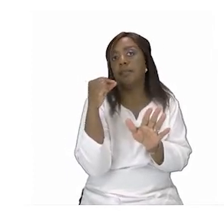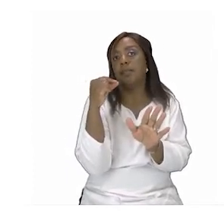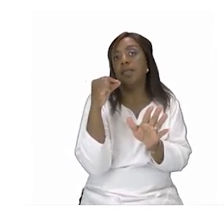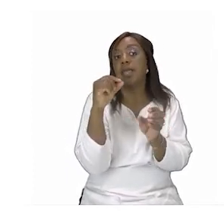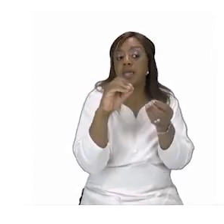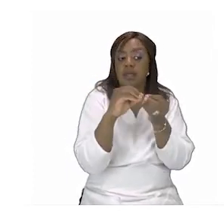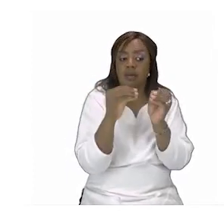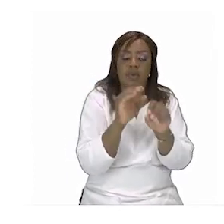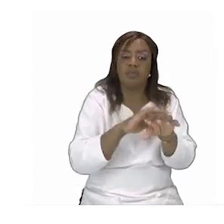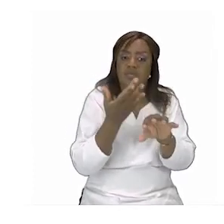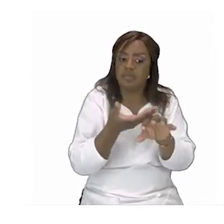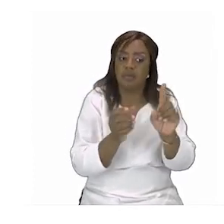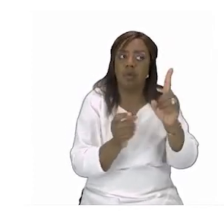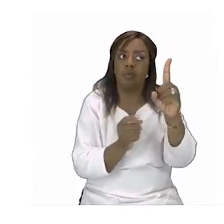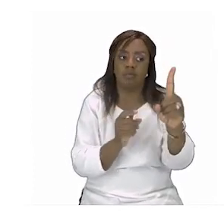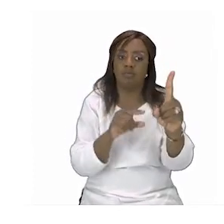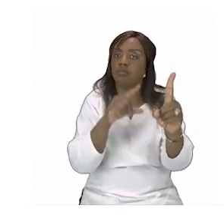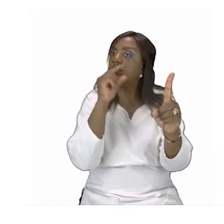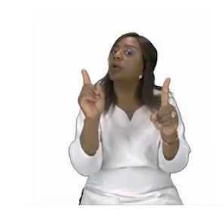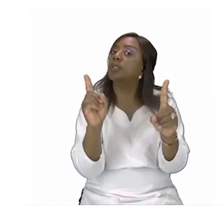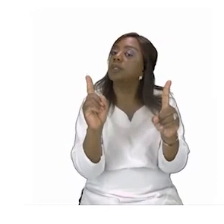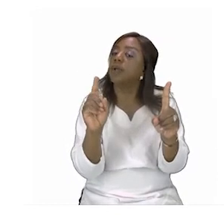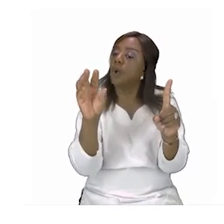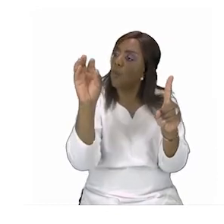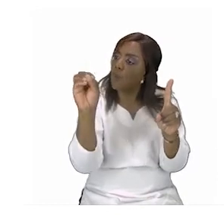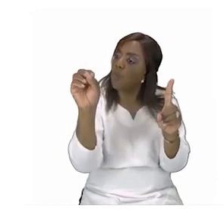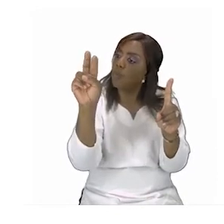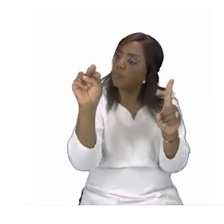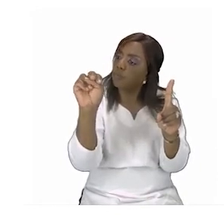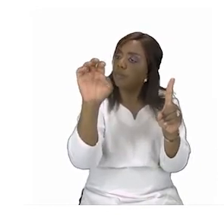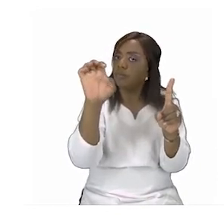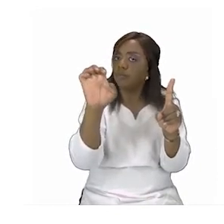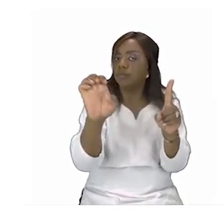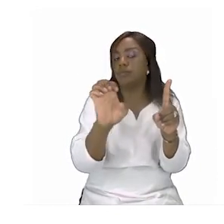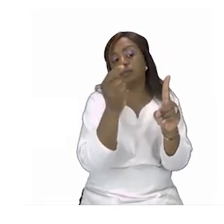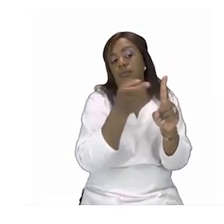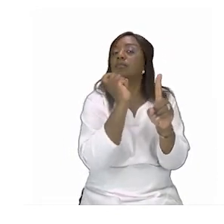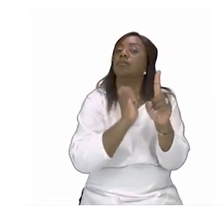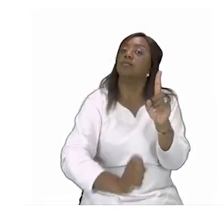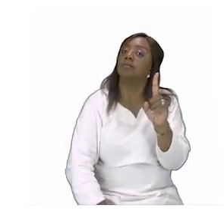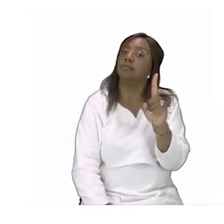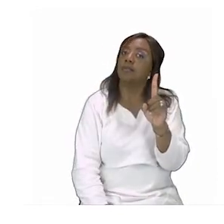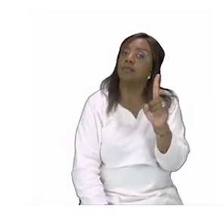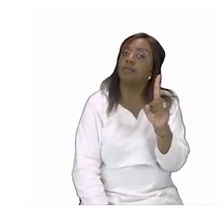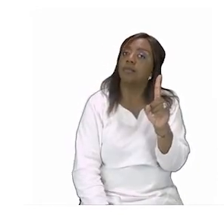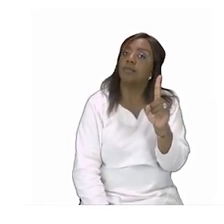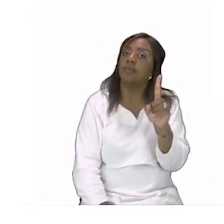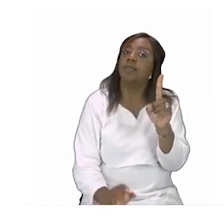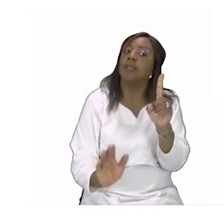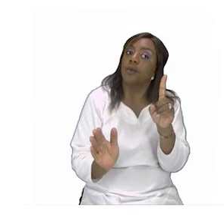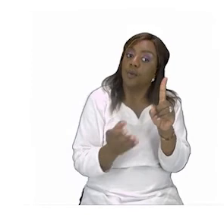is already there. We want the name of the number. Now, I'm not going to give you the